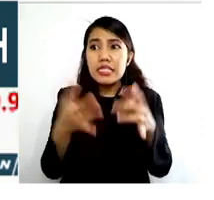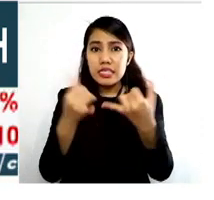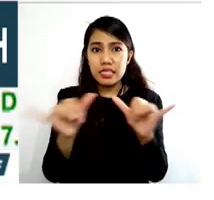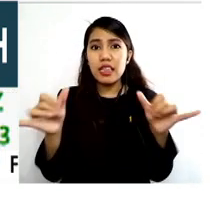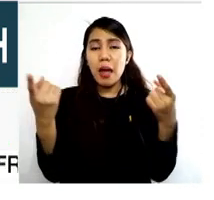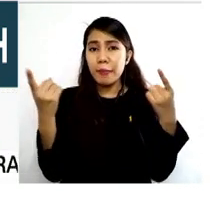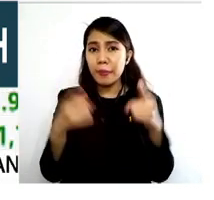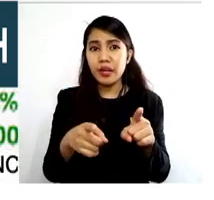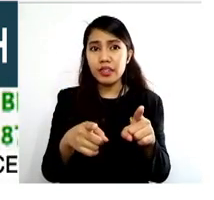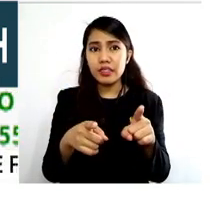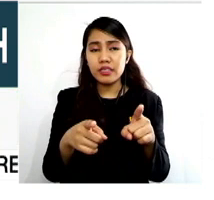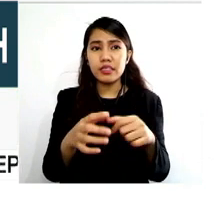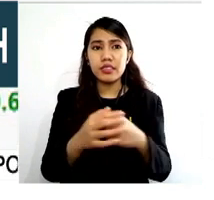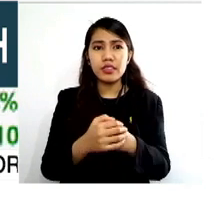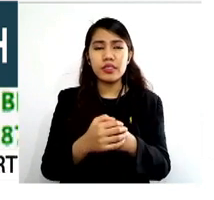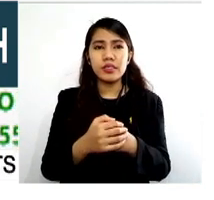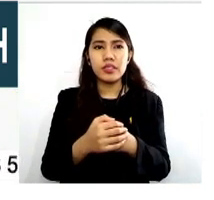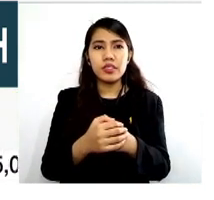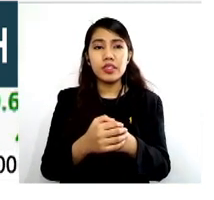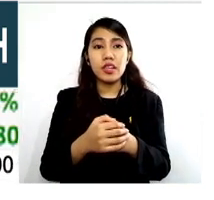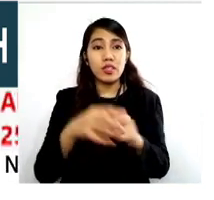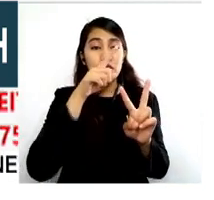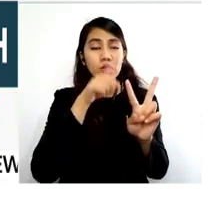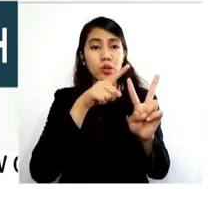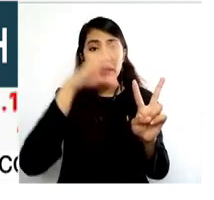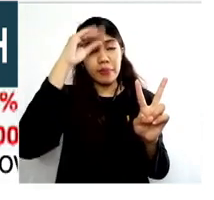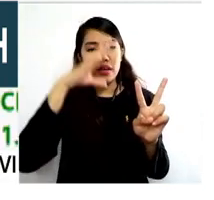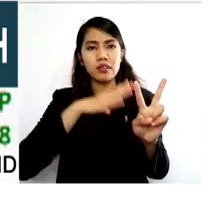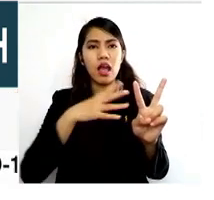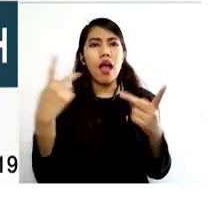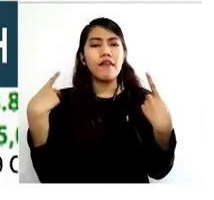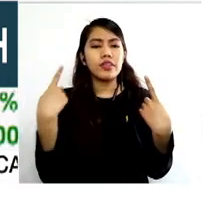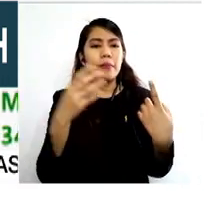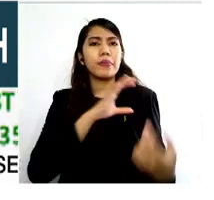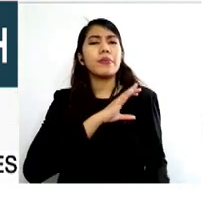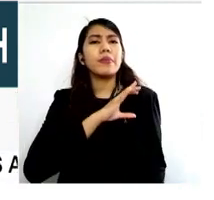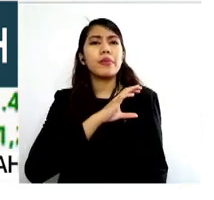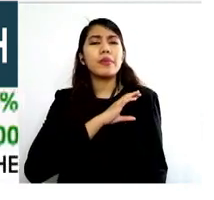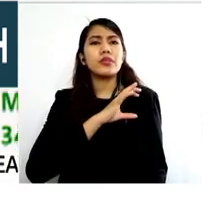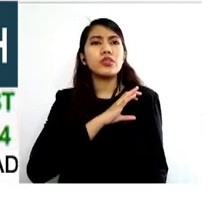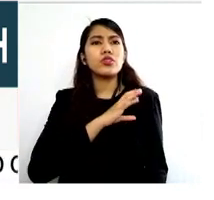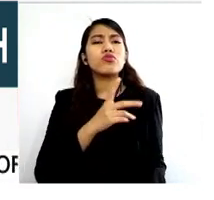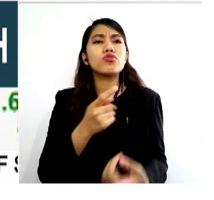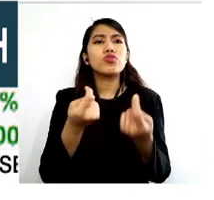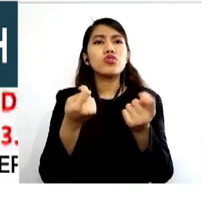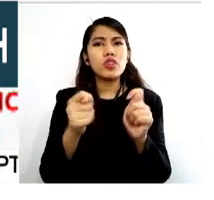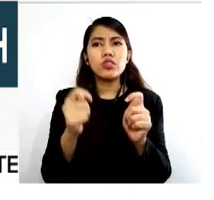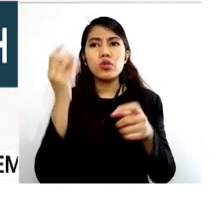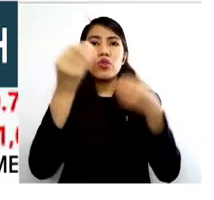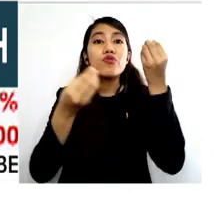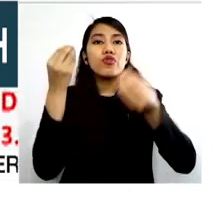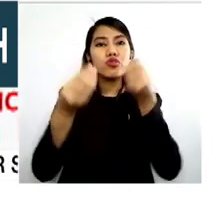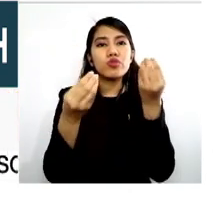example, no, there was even an attempt by the local PNP to confuse the public, at least,